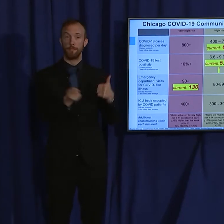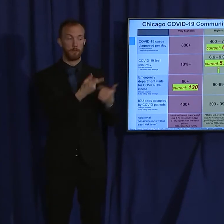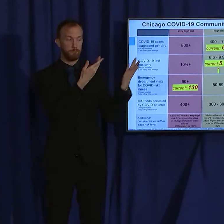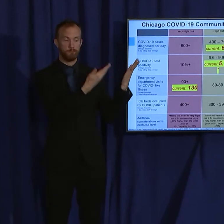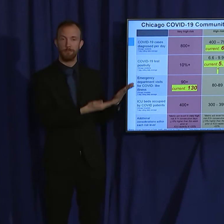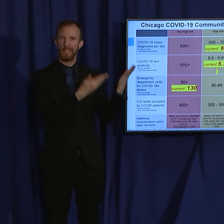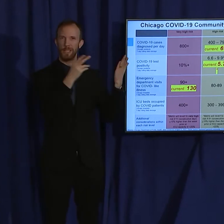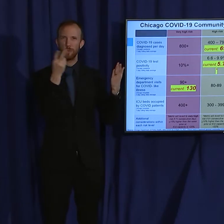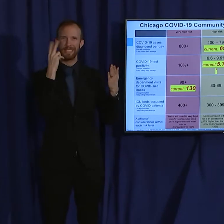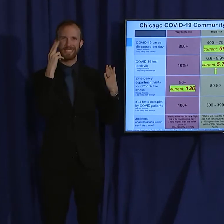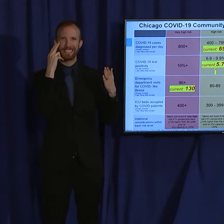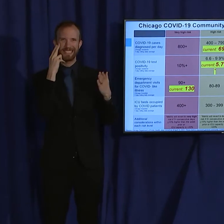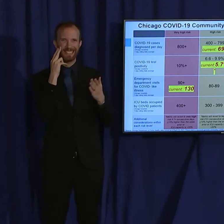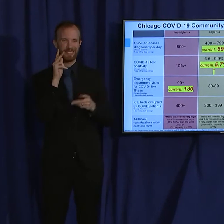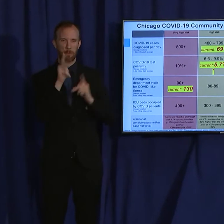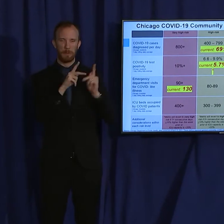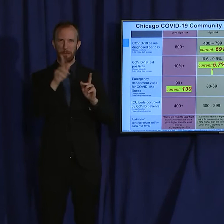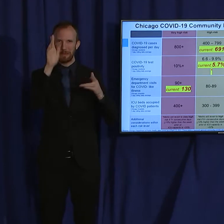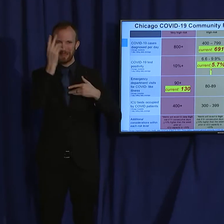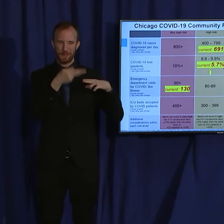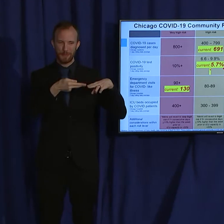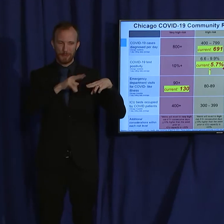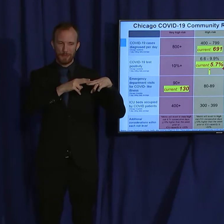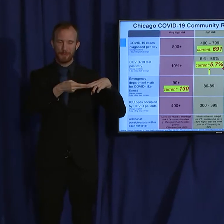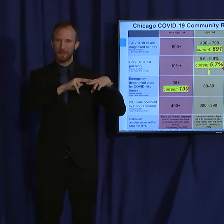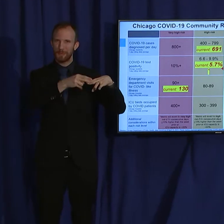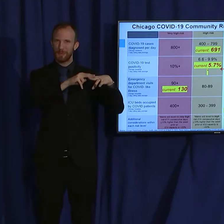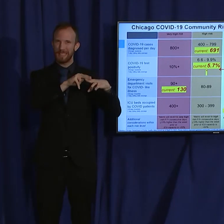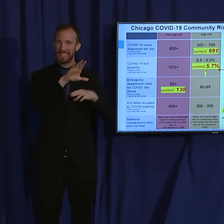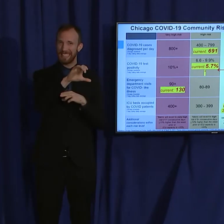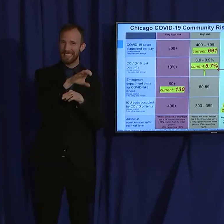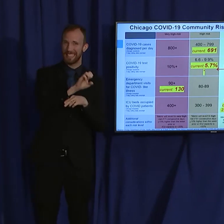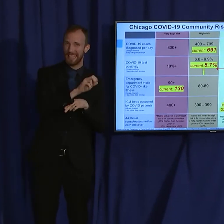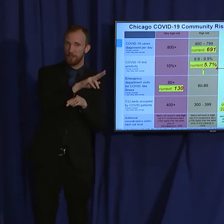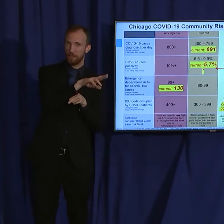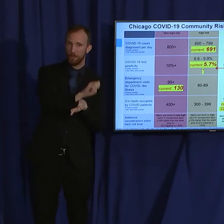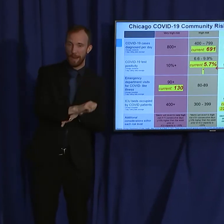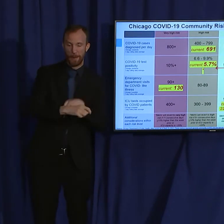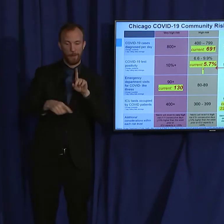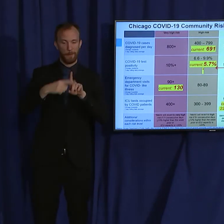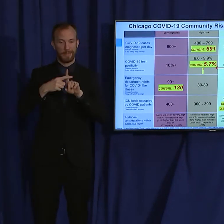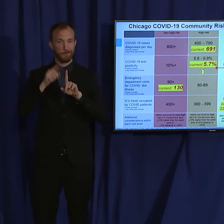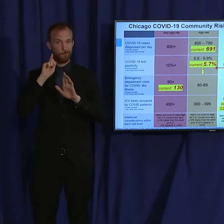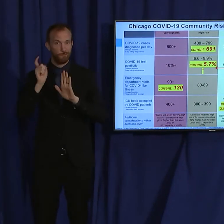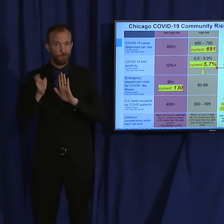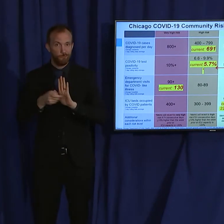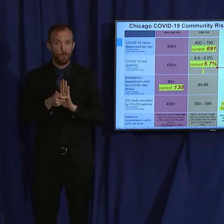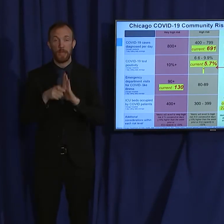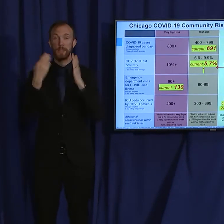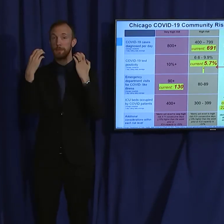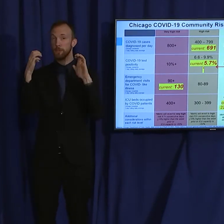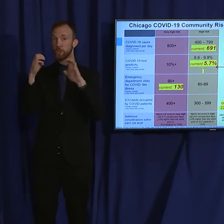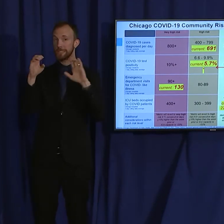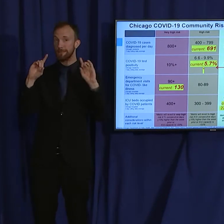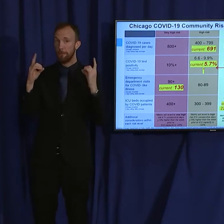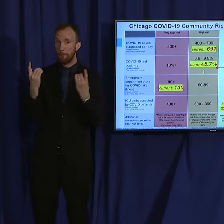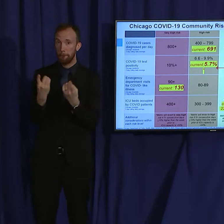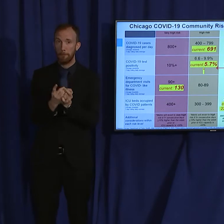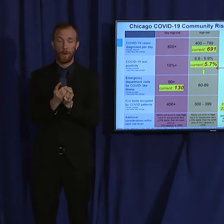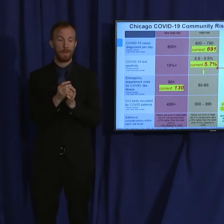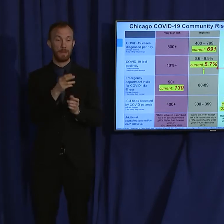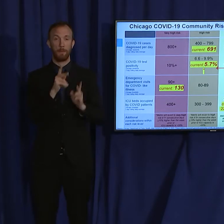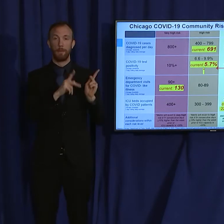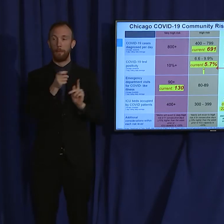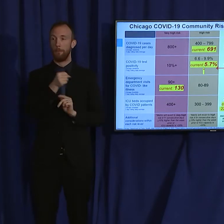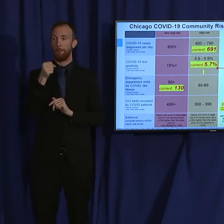see increases in Chicago in our case rates, our positivity rates, our emergency department, our hospitalizations,